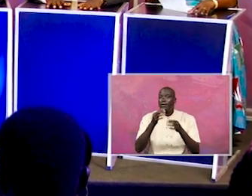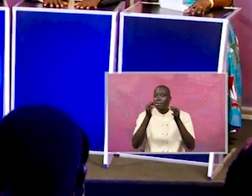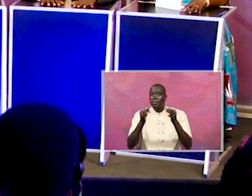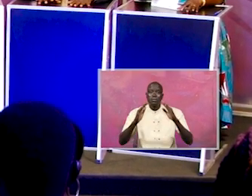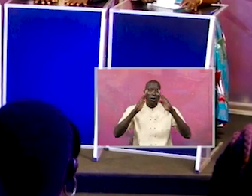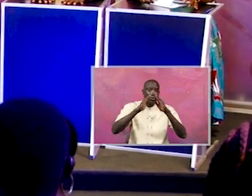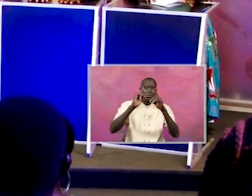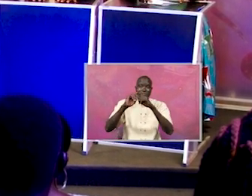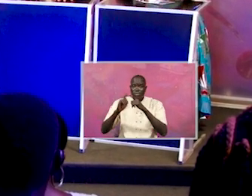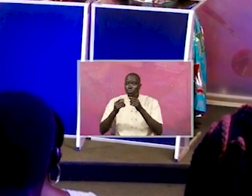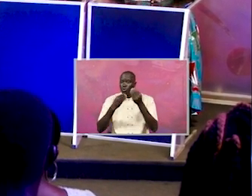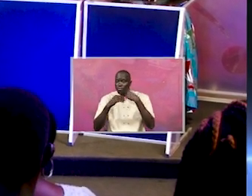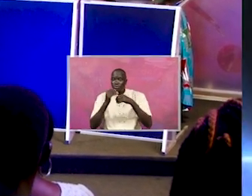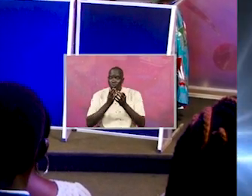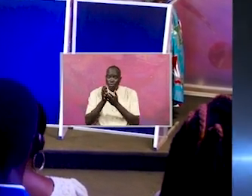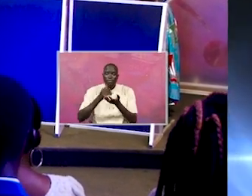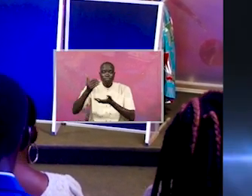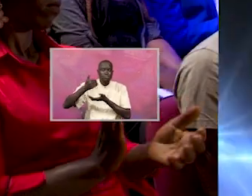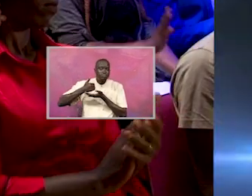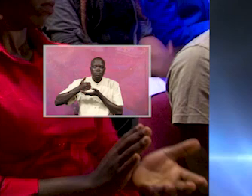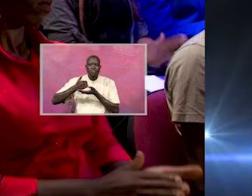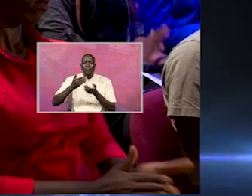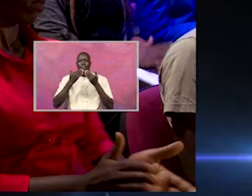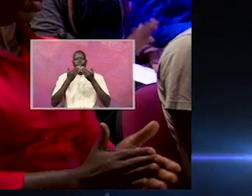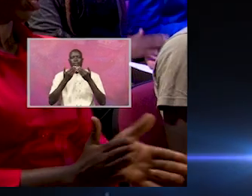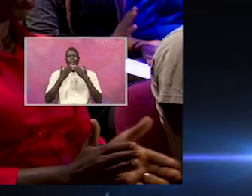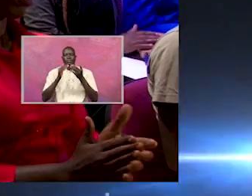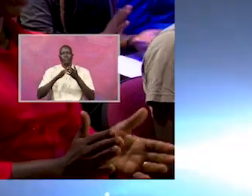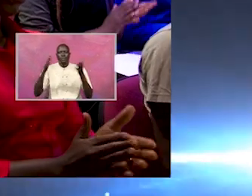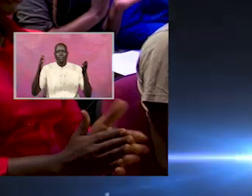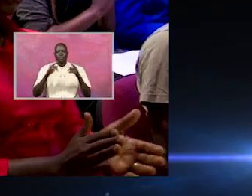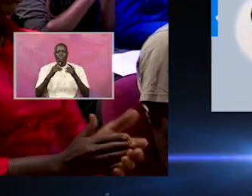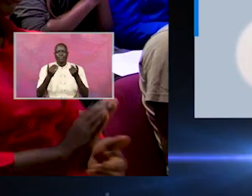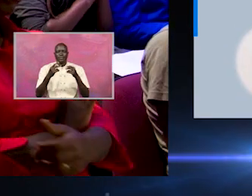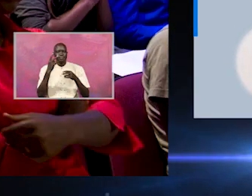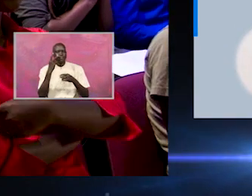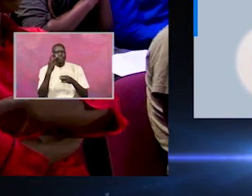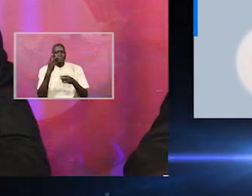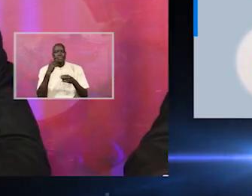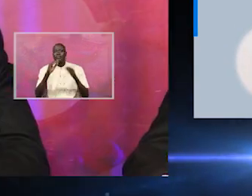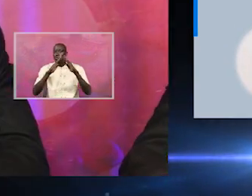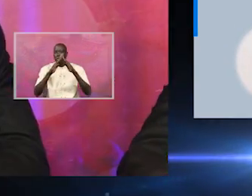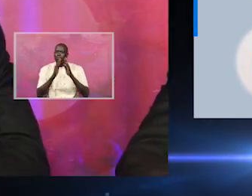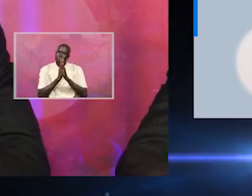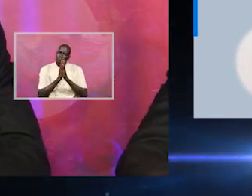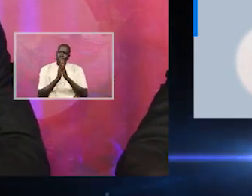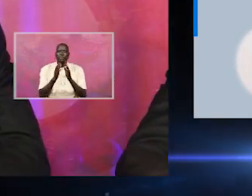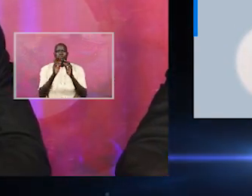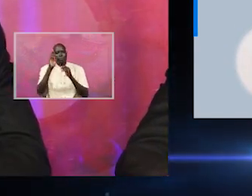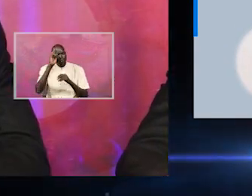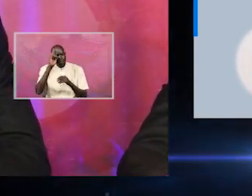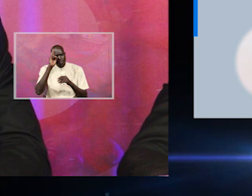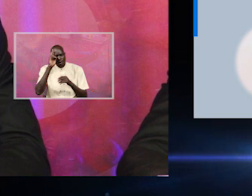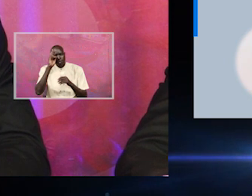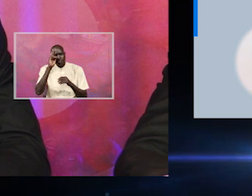you have accumulated through corruption. Thank you. All right, thank you very much. And you who are watching us at home, please remember, it takes